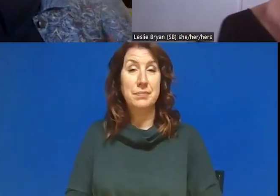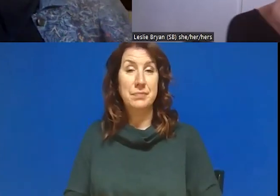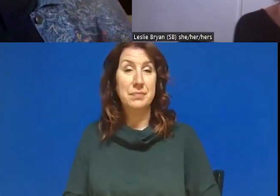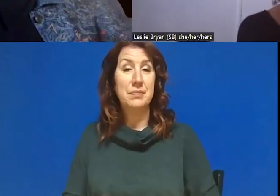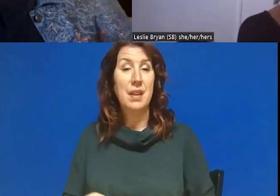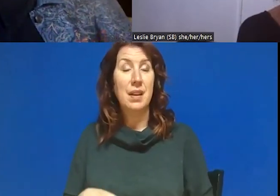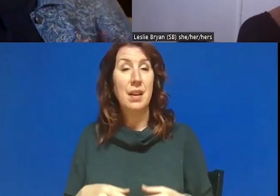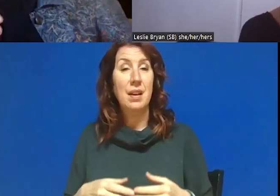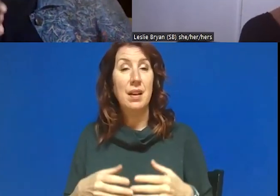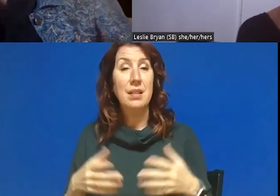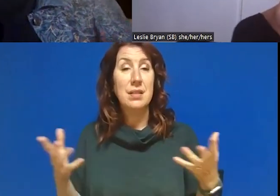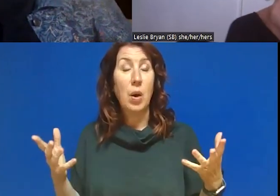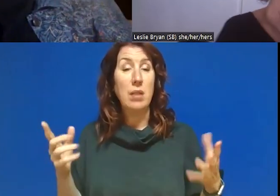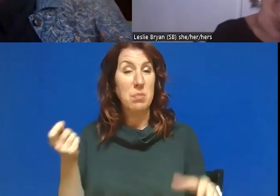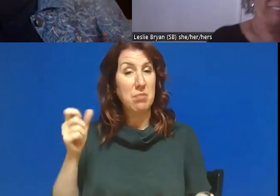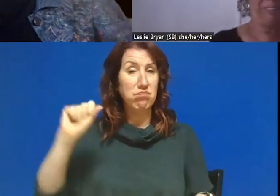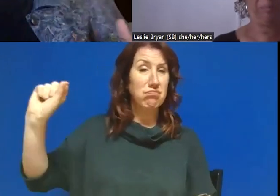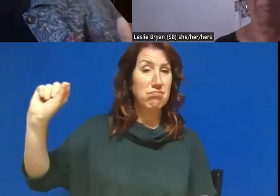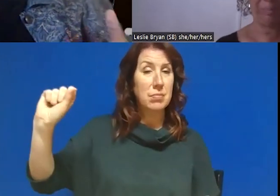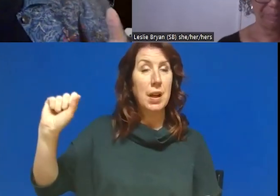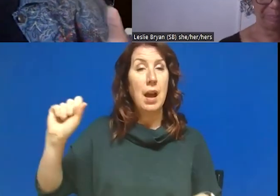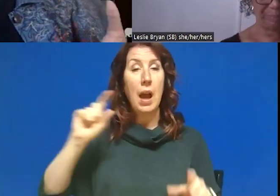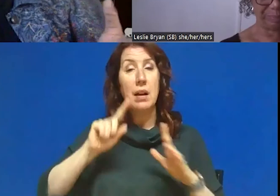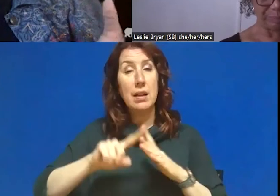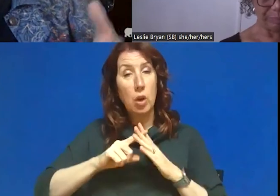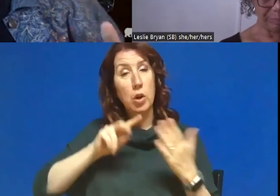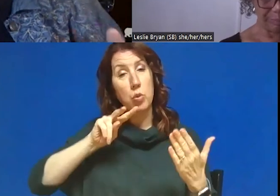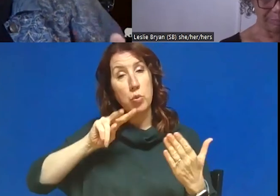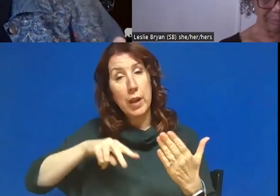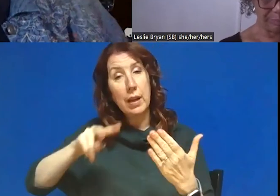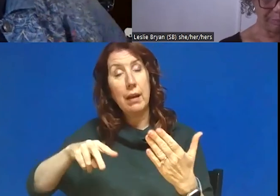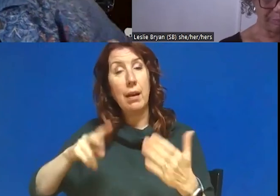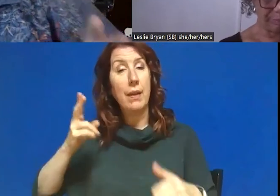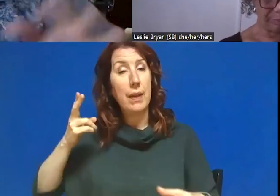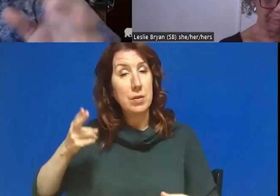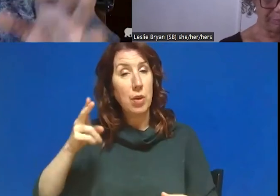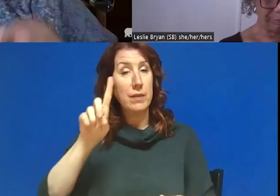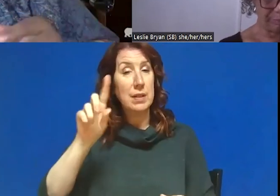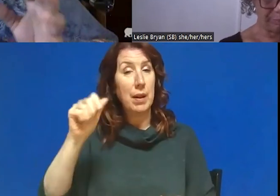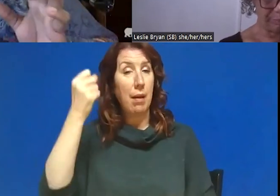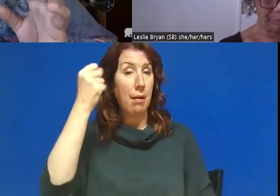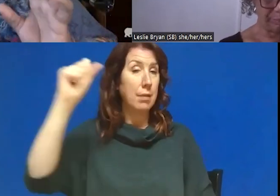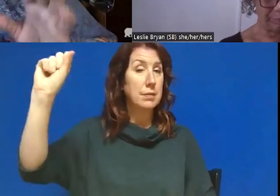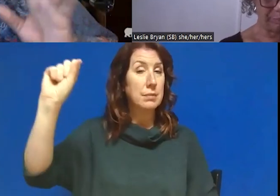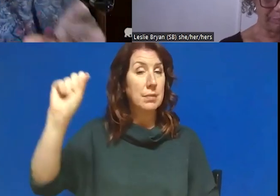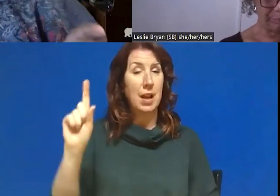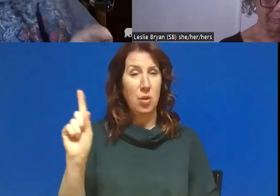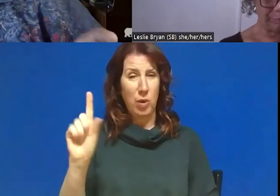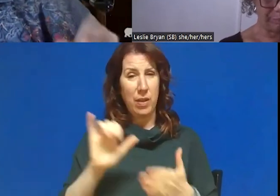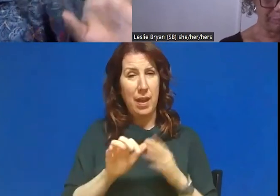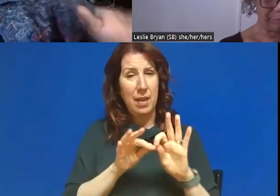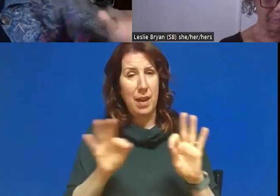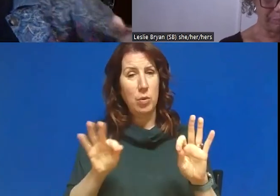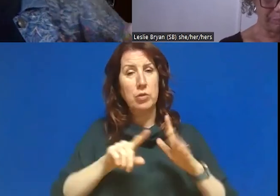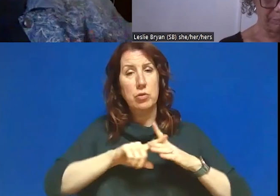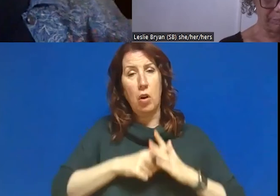I was like very much so combative about it. And then I started reading up on the history of disability activism and where person first language kind of originated from.